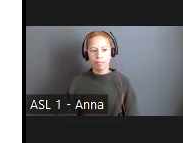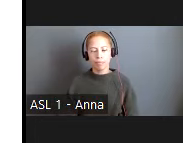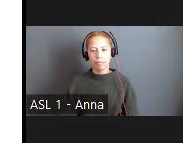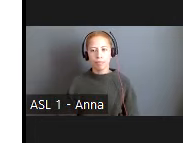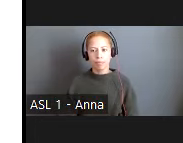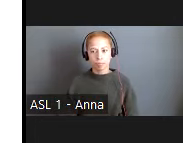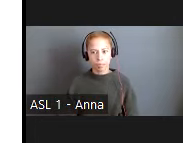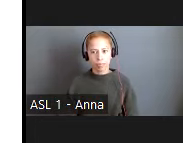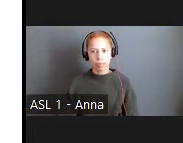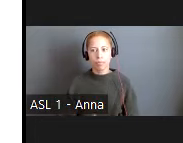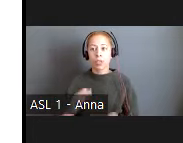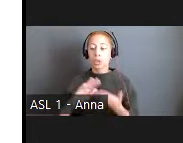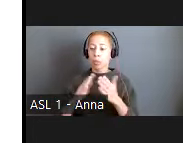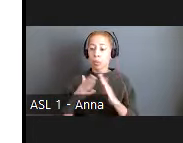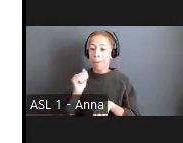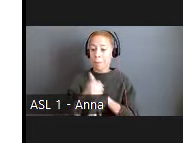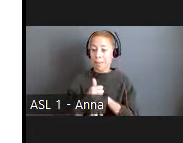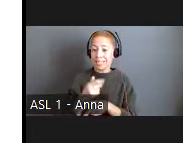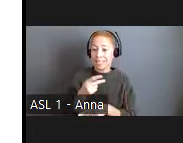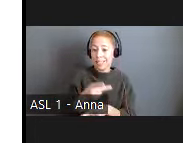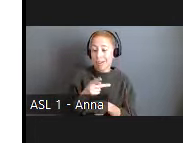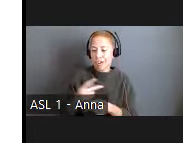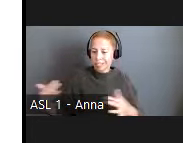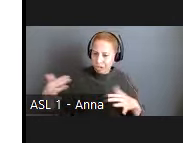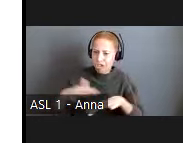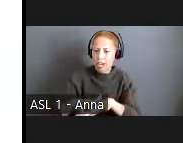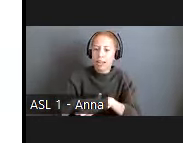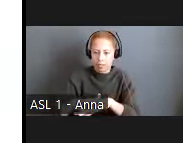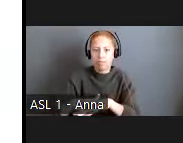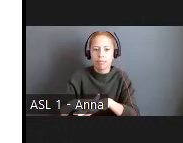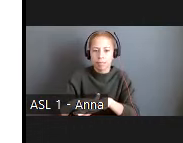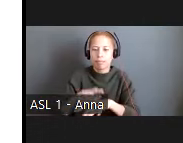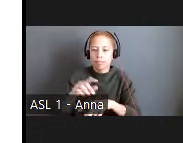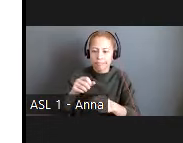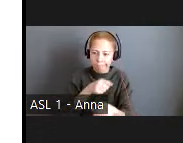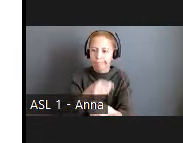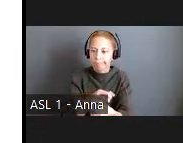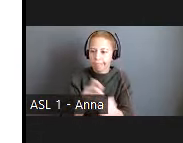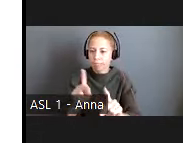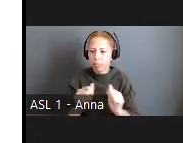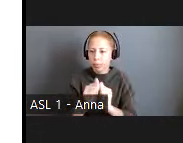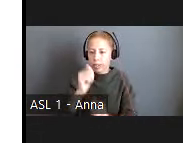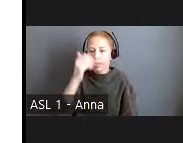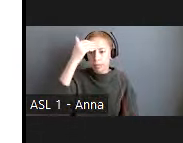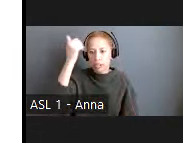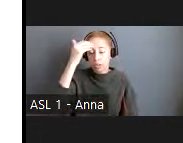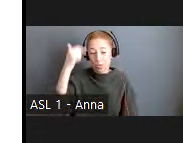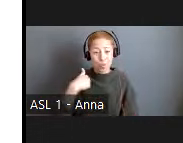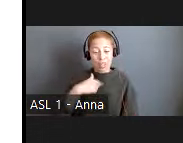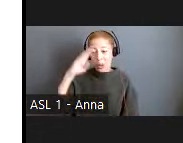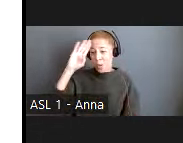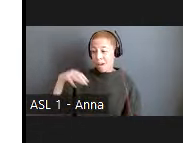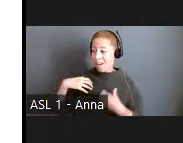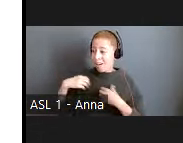Integrated community-based care is critical for supporting people living with dementia. We know that the healthcare system,